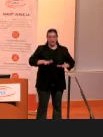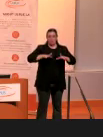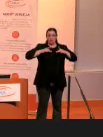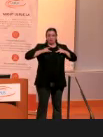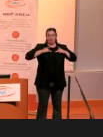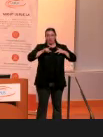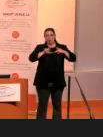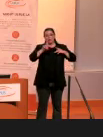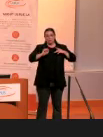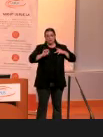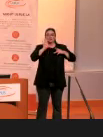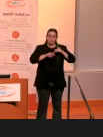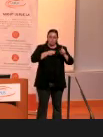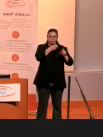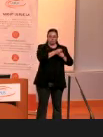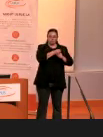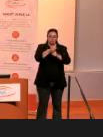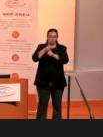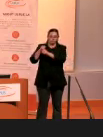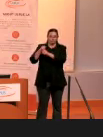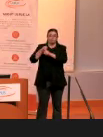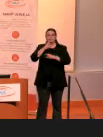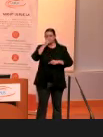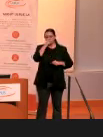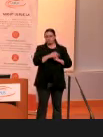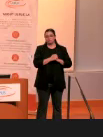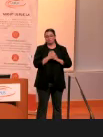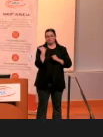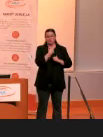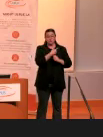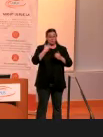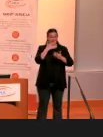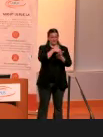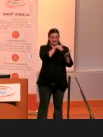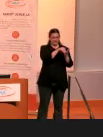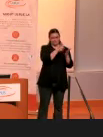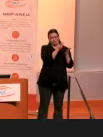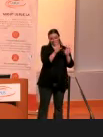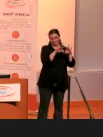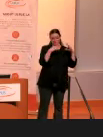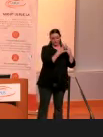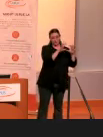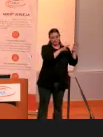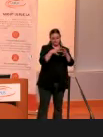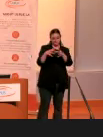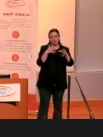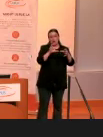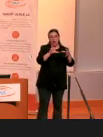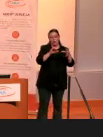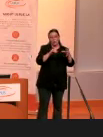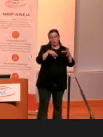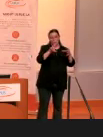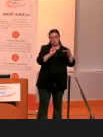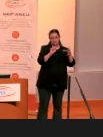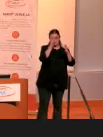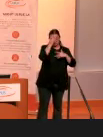cells and altering tolerance. So we have a center where we have a few families with Copa syndrome, which is a form